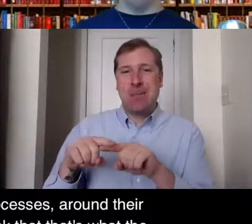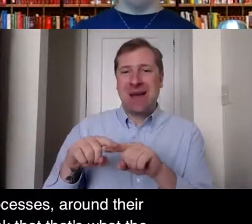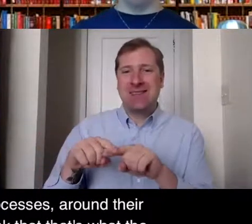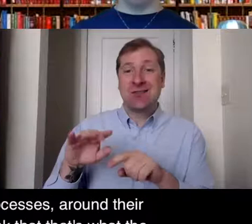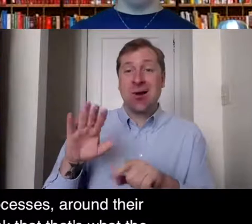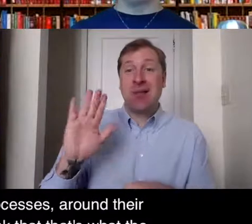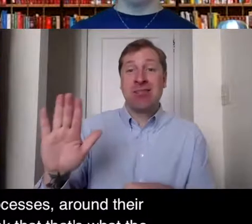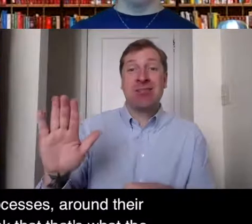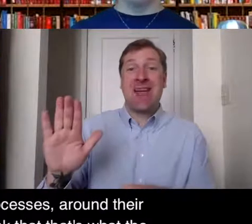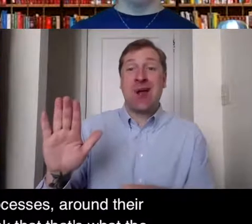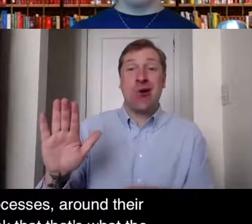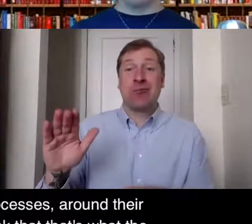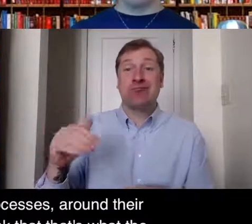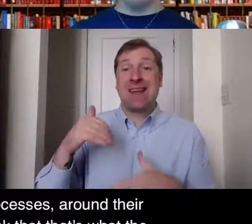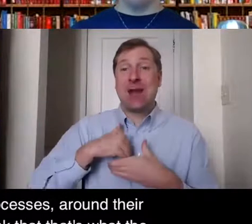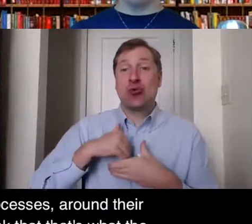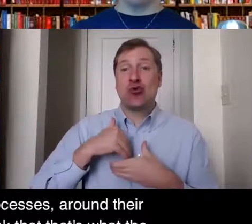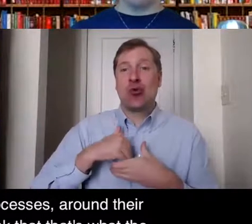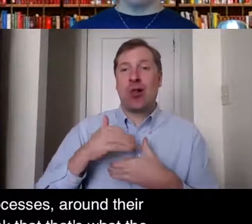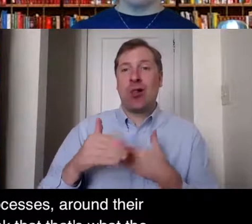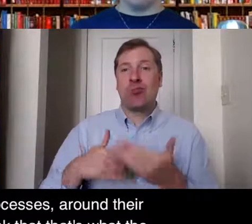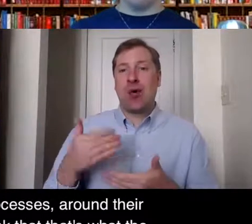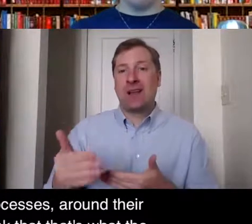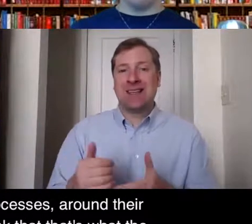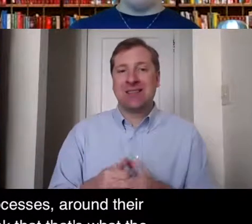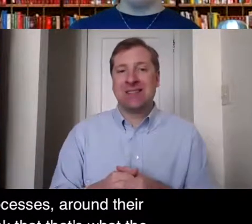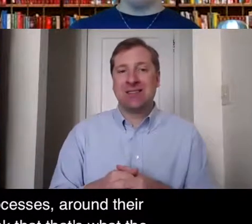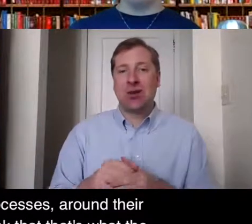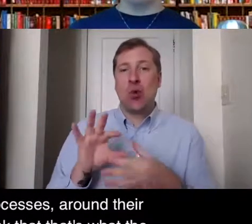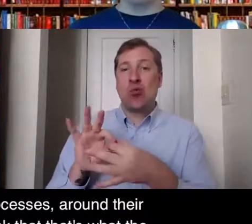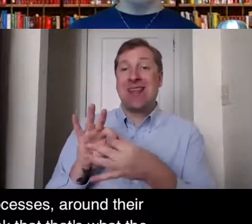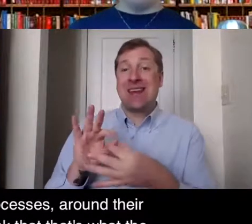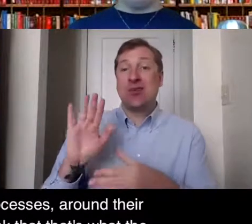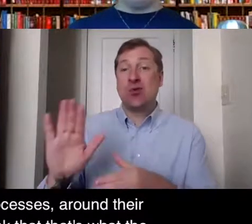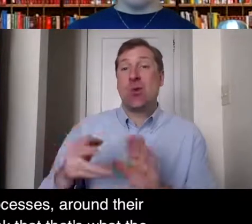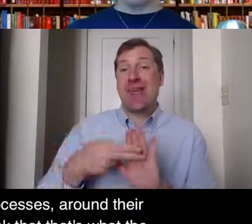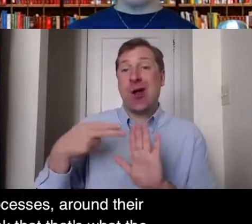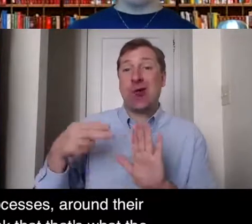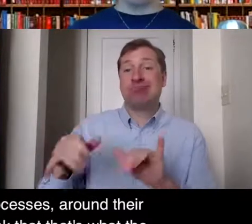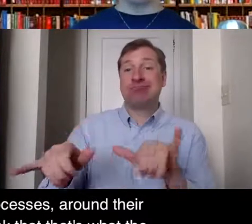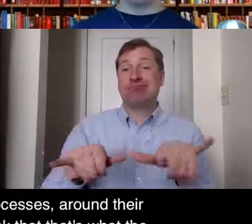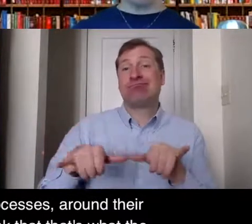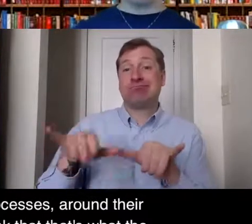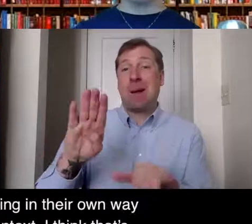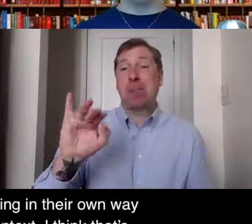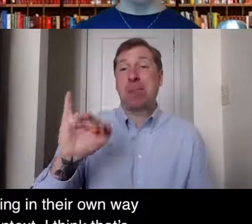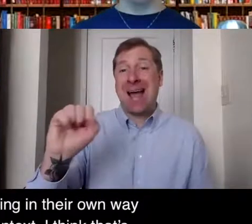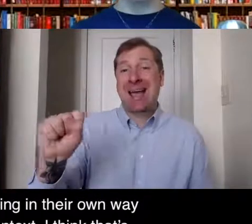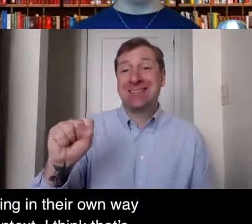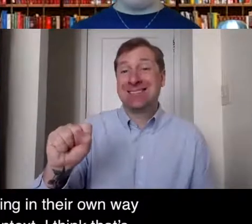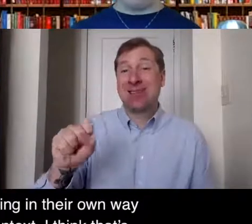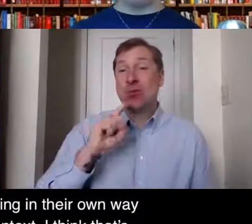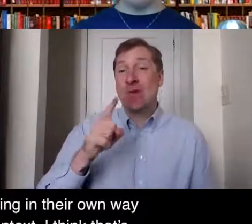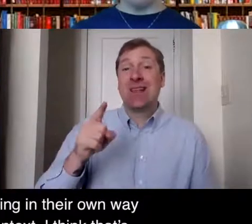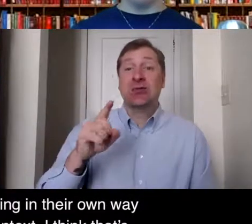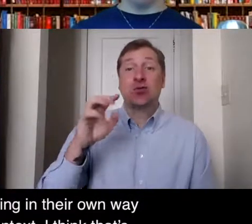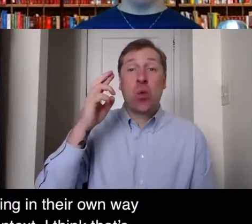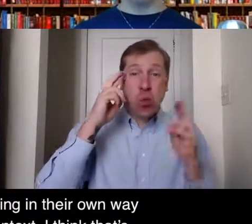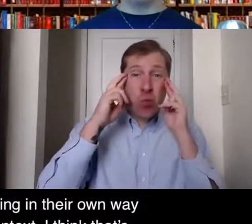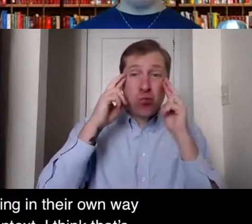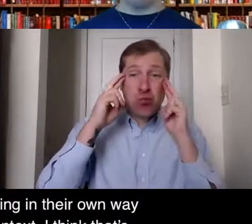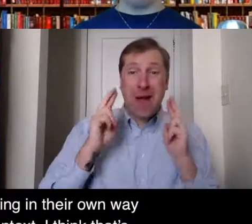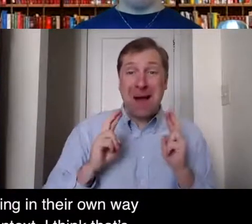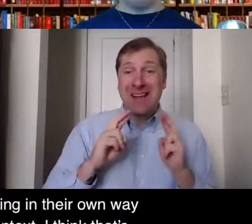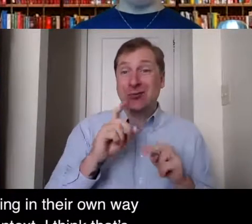their own internal processes around their own biases. And I think that that's what the rabbis are really asking in their